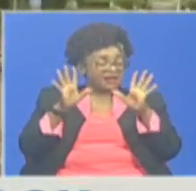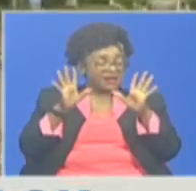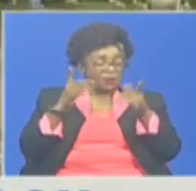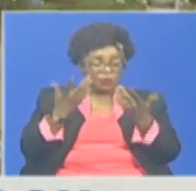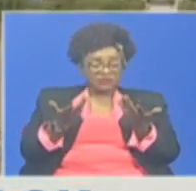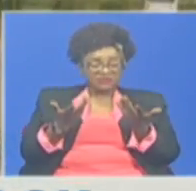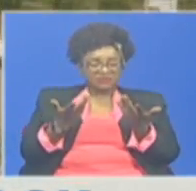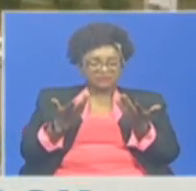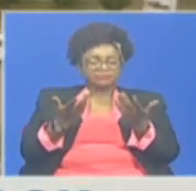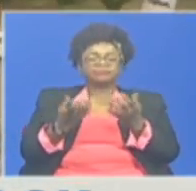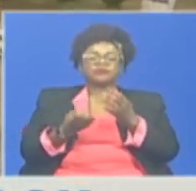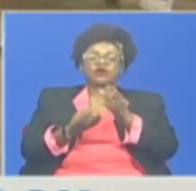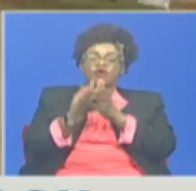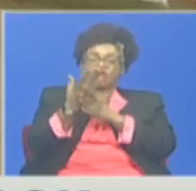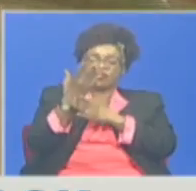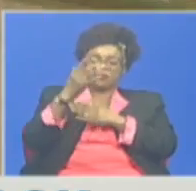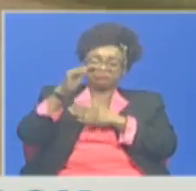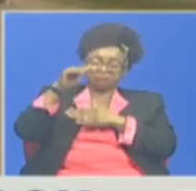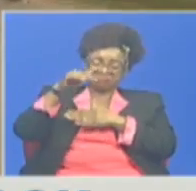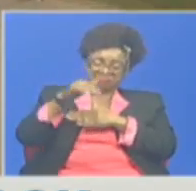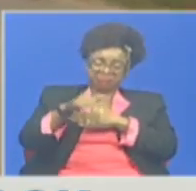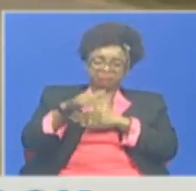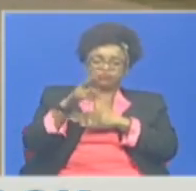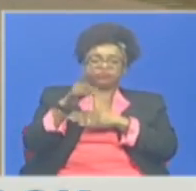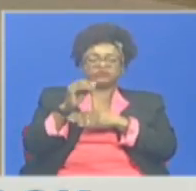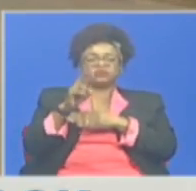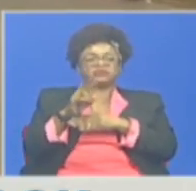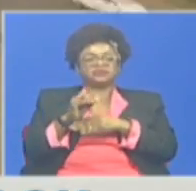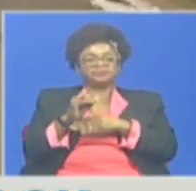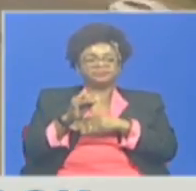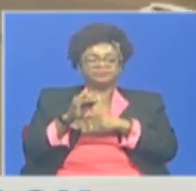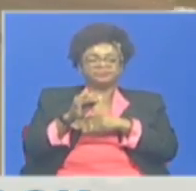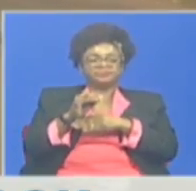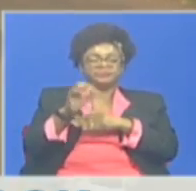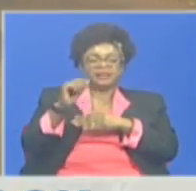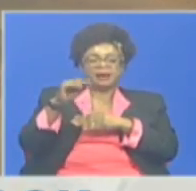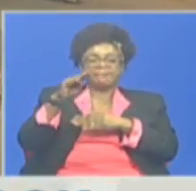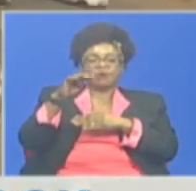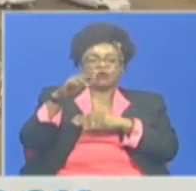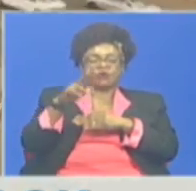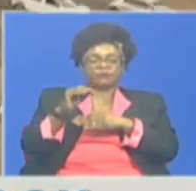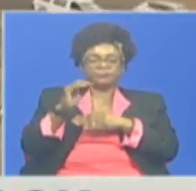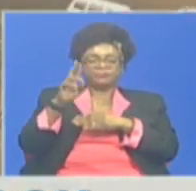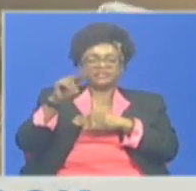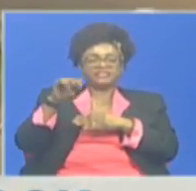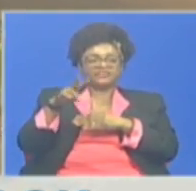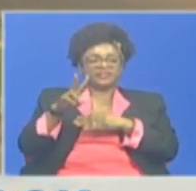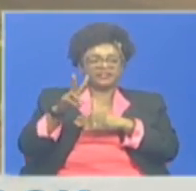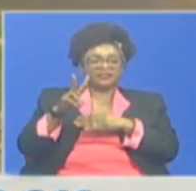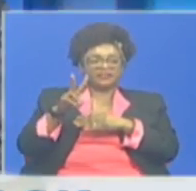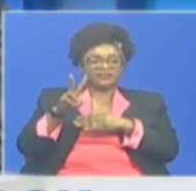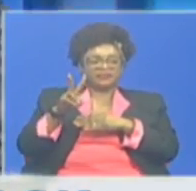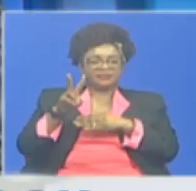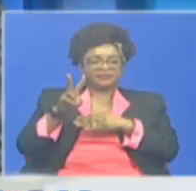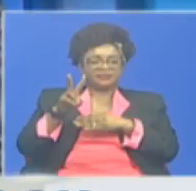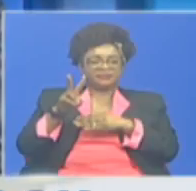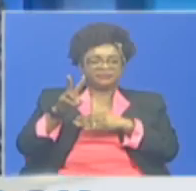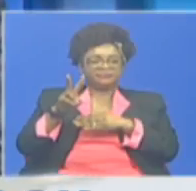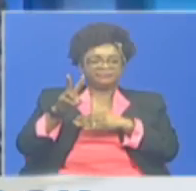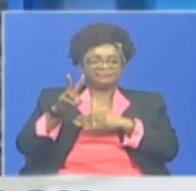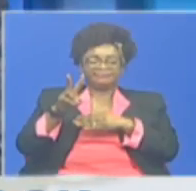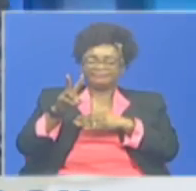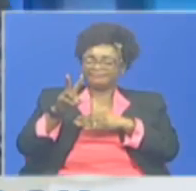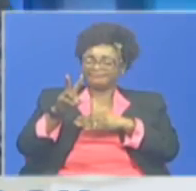growth will decline in 2020. Julian Amboko, NTV. Well, not a